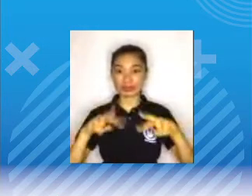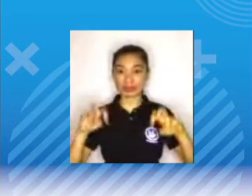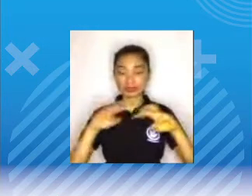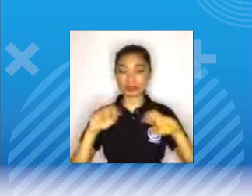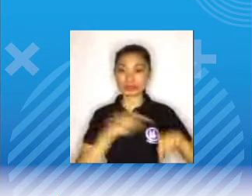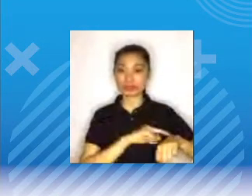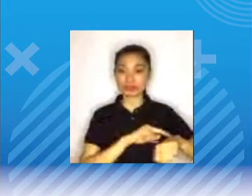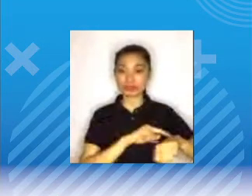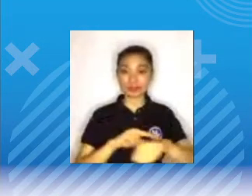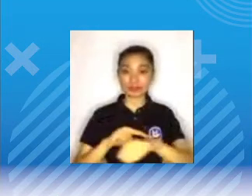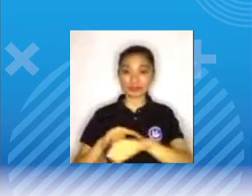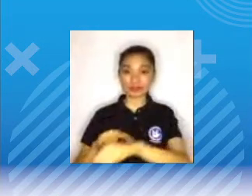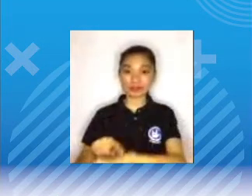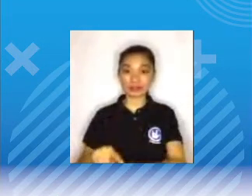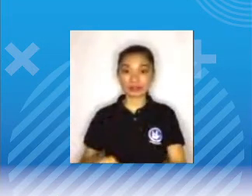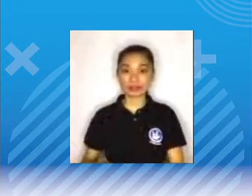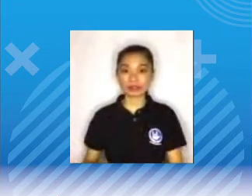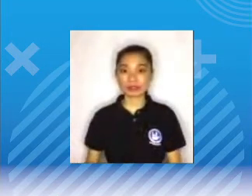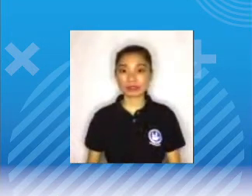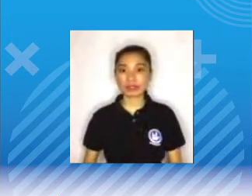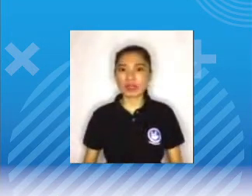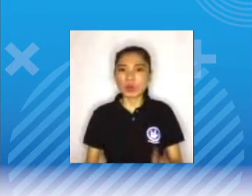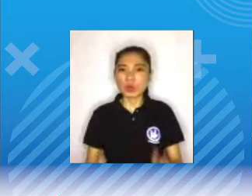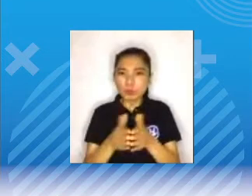nating preparasyon para sa